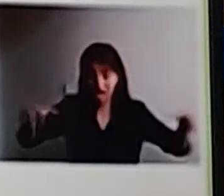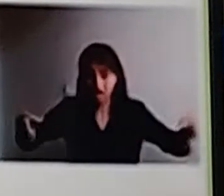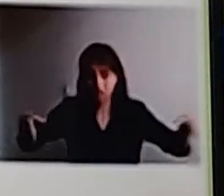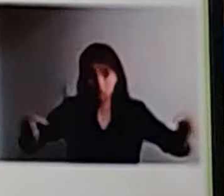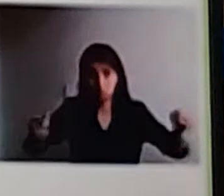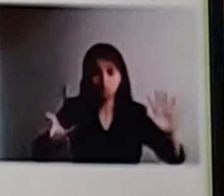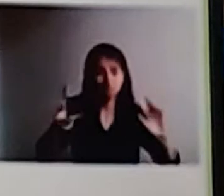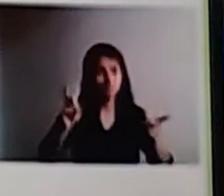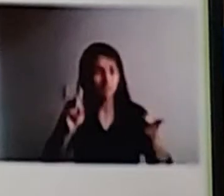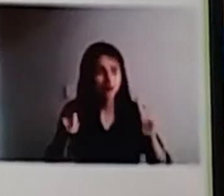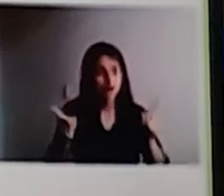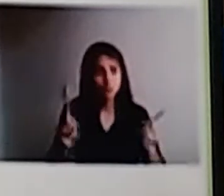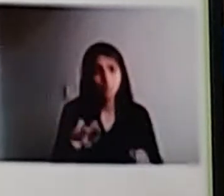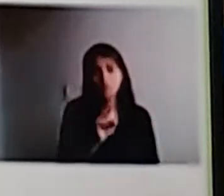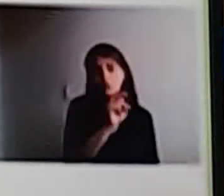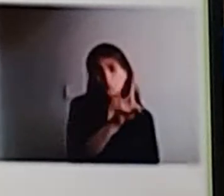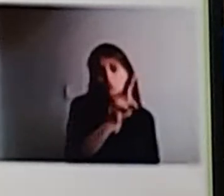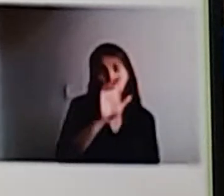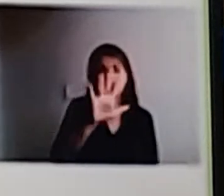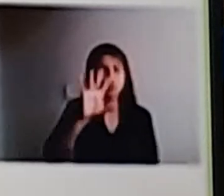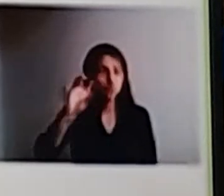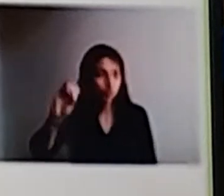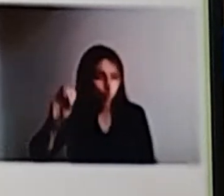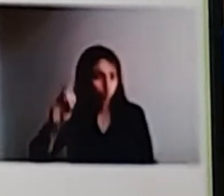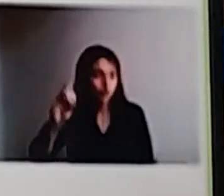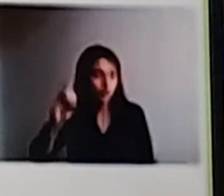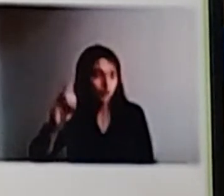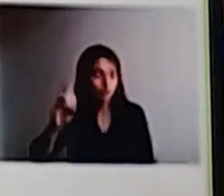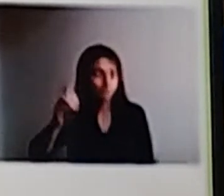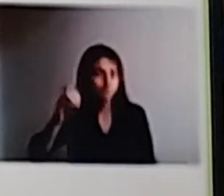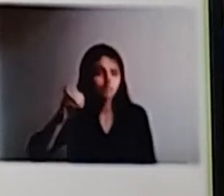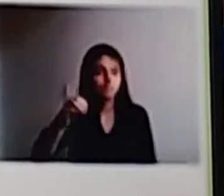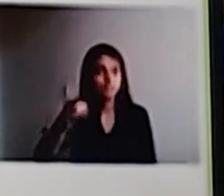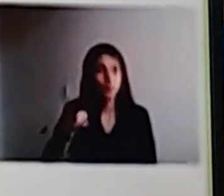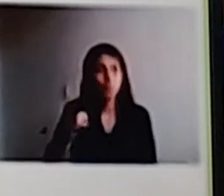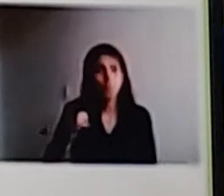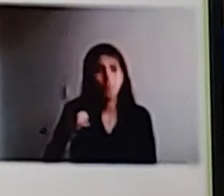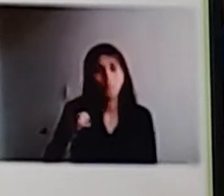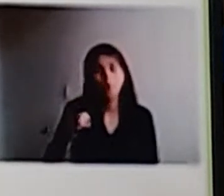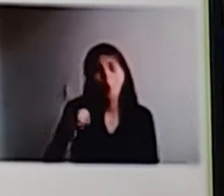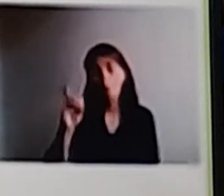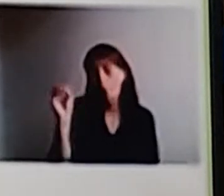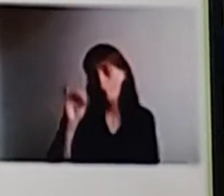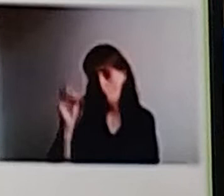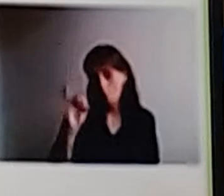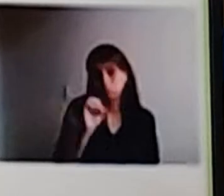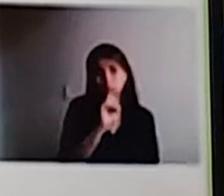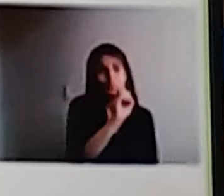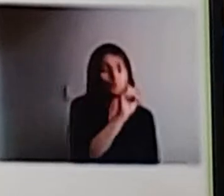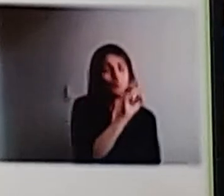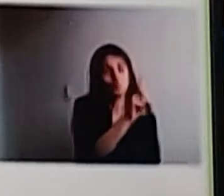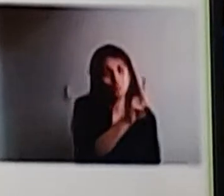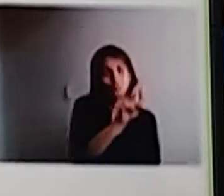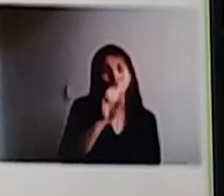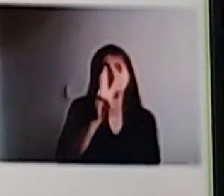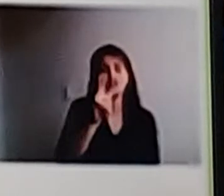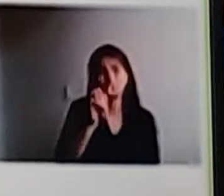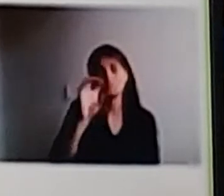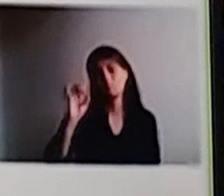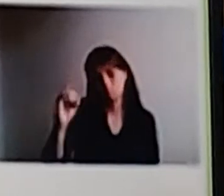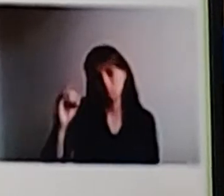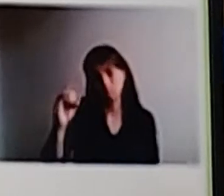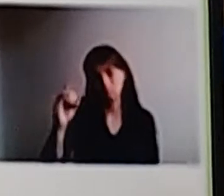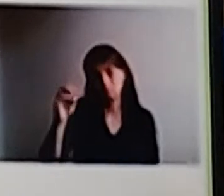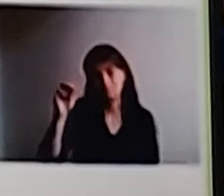corridor, any corridor, if it's very long, it should not be less than 1.5 to 1.8. Can be more but